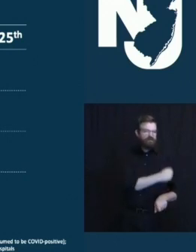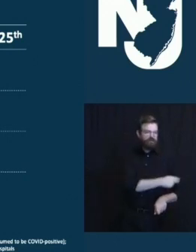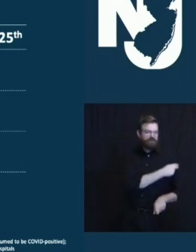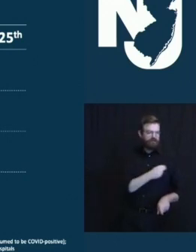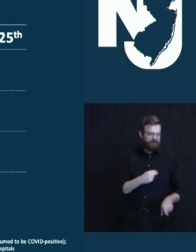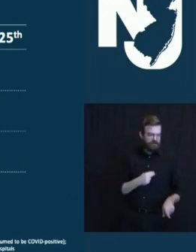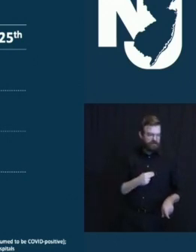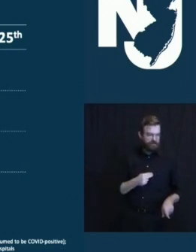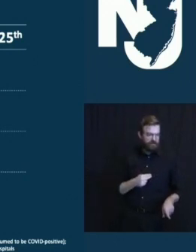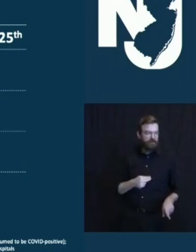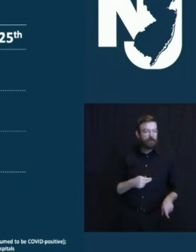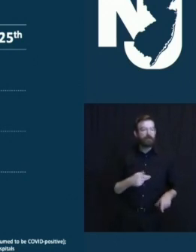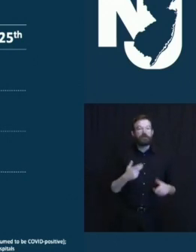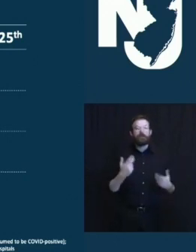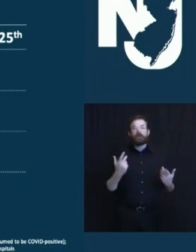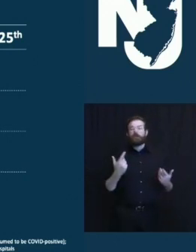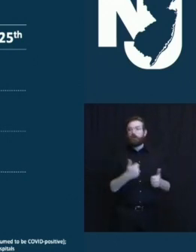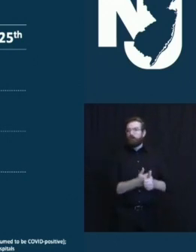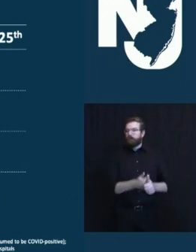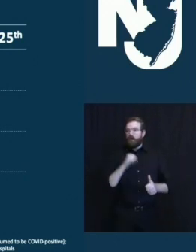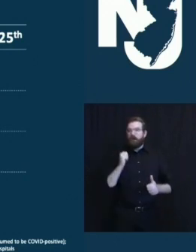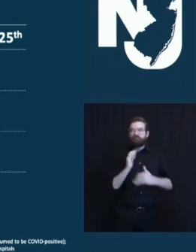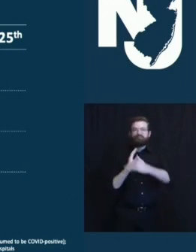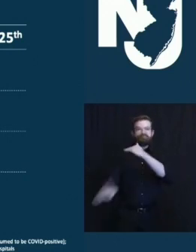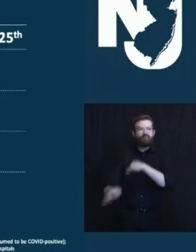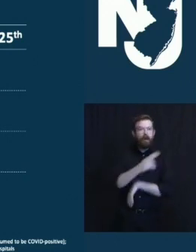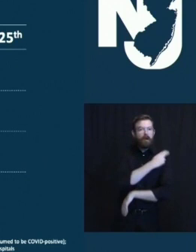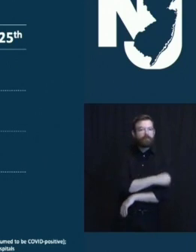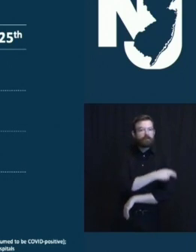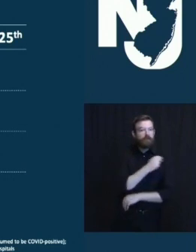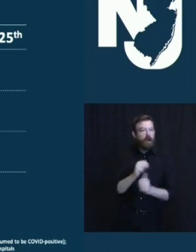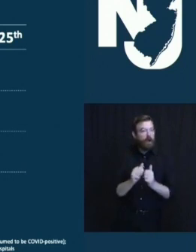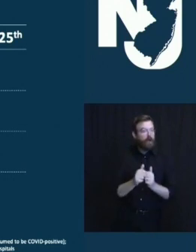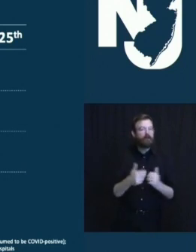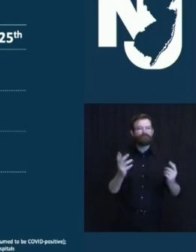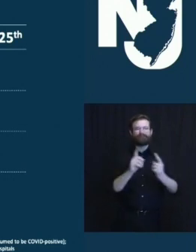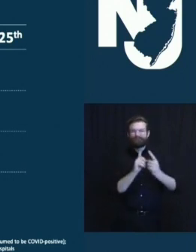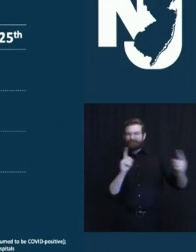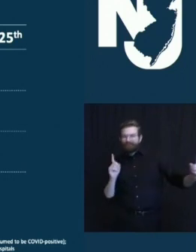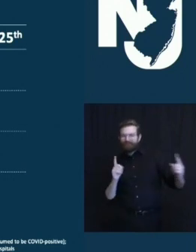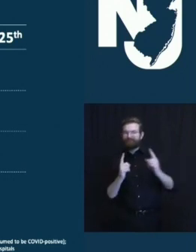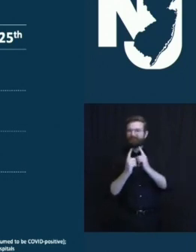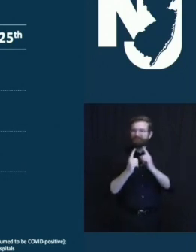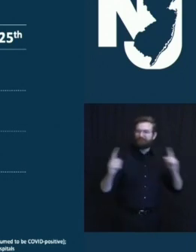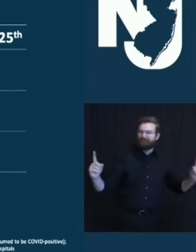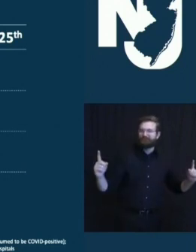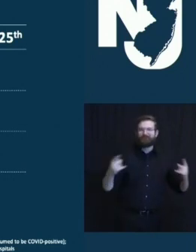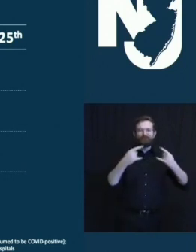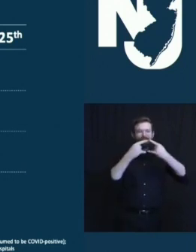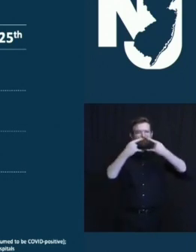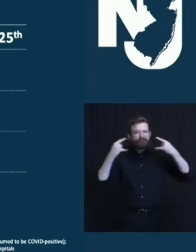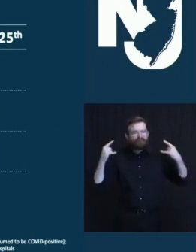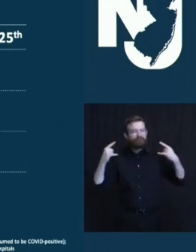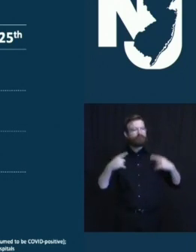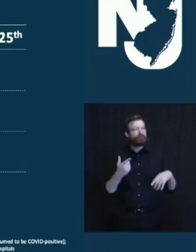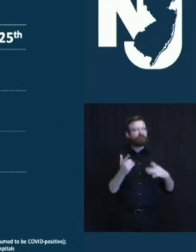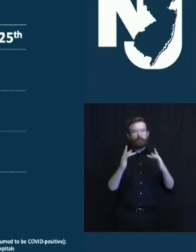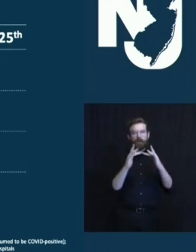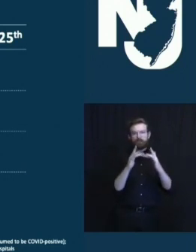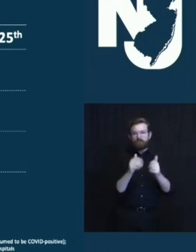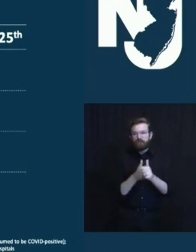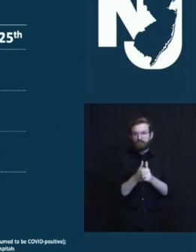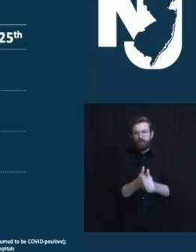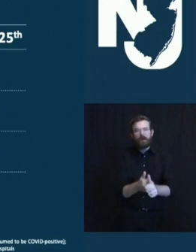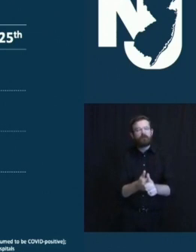up. I heard from my good friend, Judy, this is for you because I know you'll like this, from my good friend